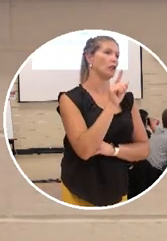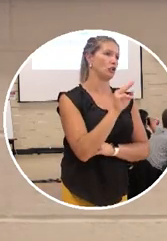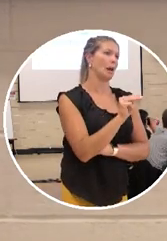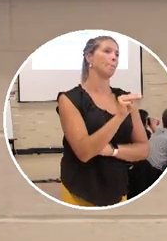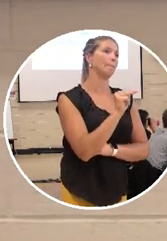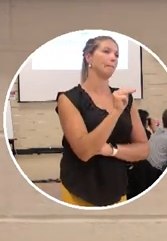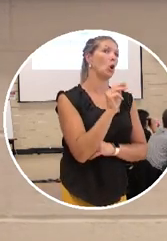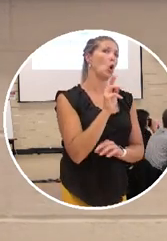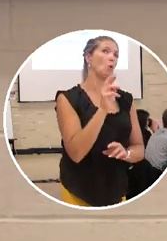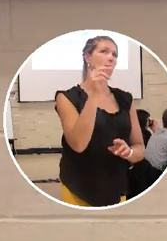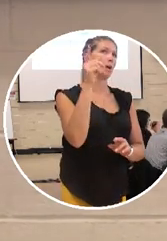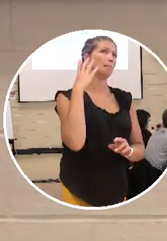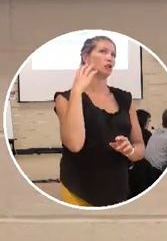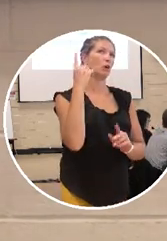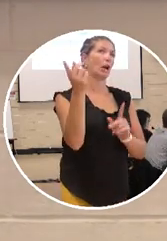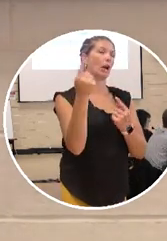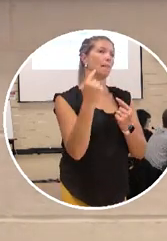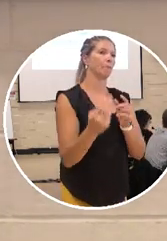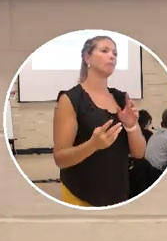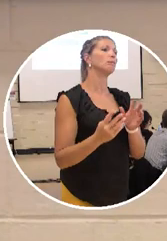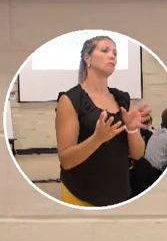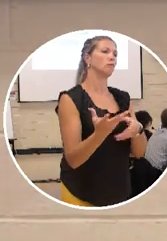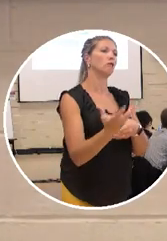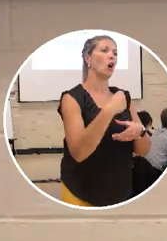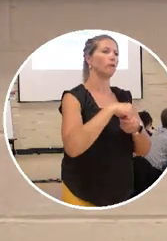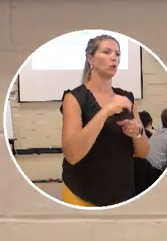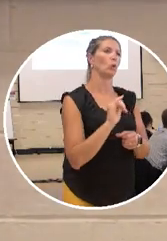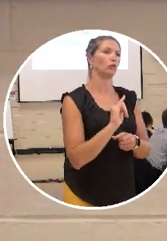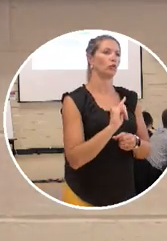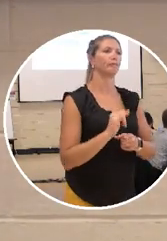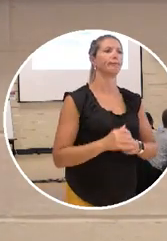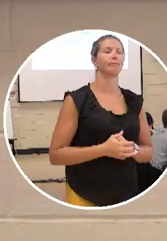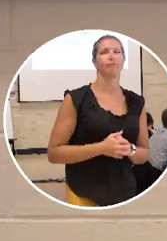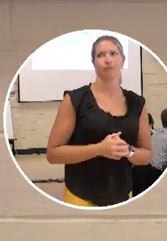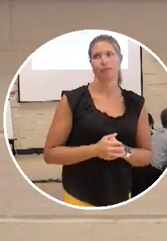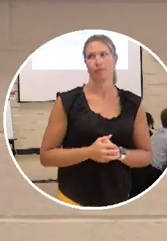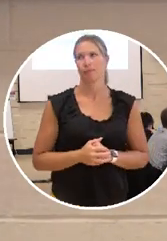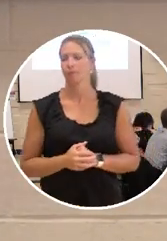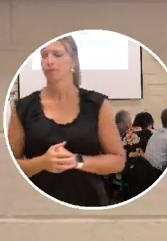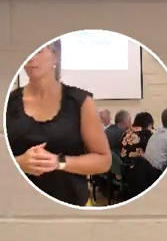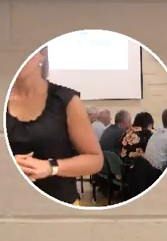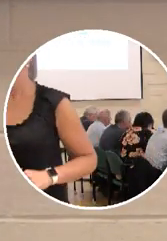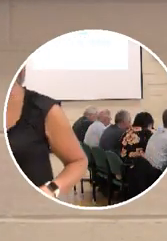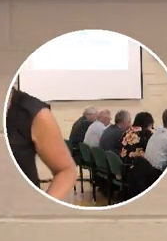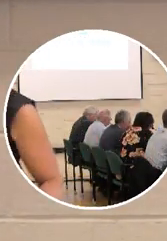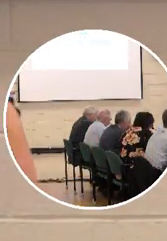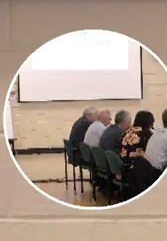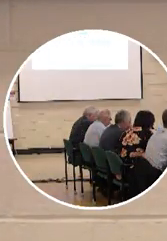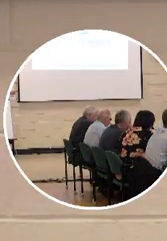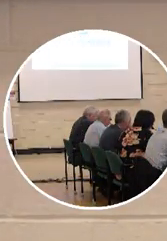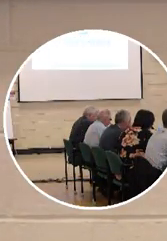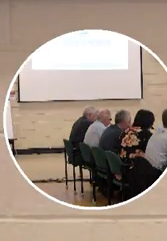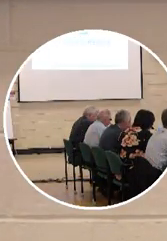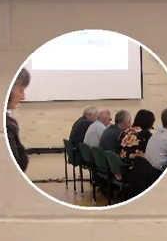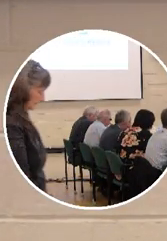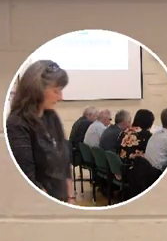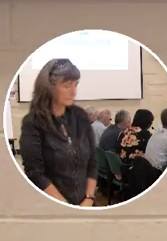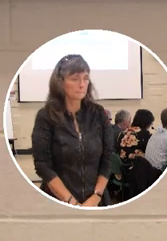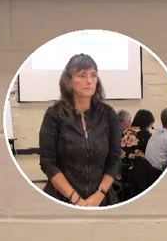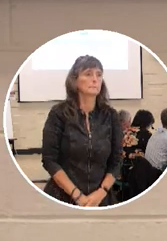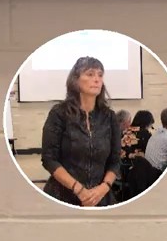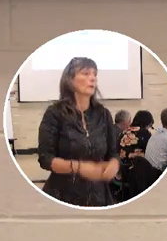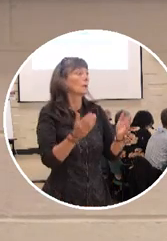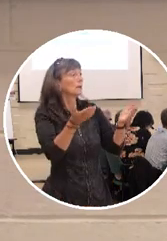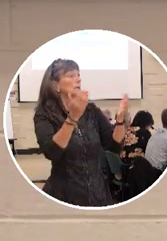going to be present, you know, so that'll give us an opportunity for him to come along as well. Okay, next item